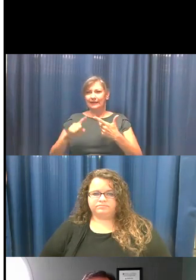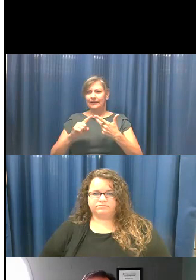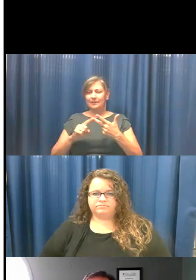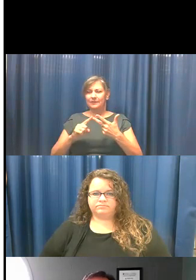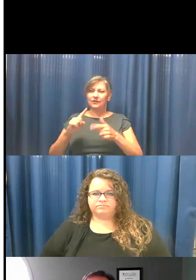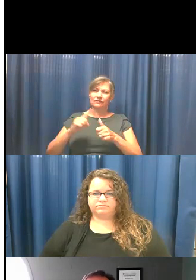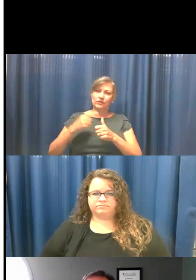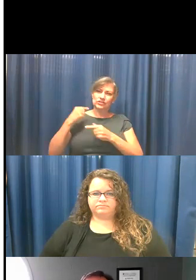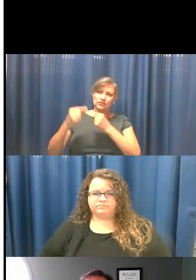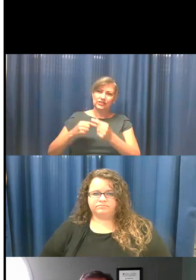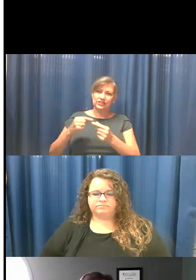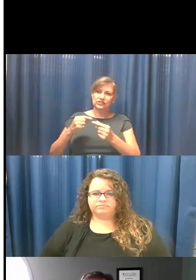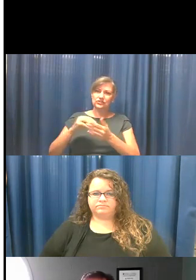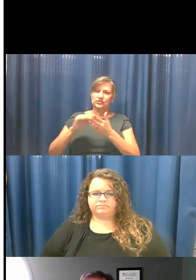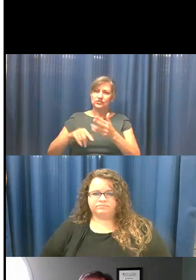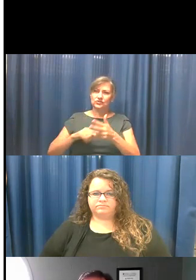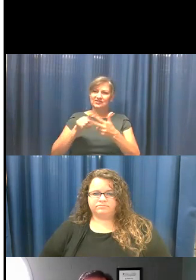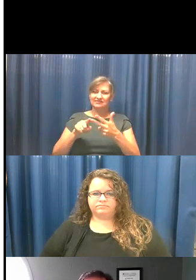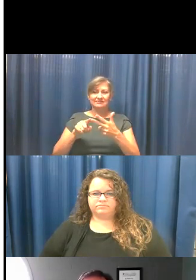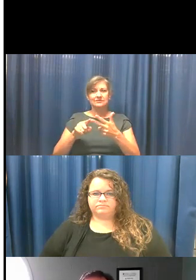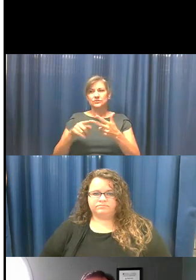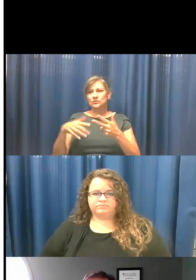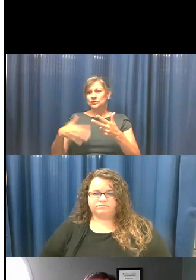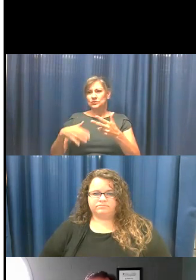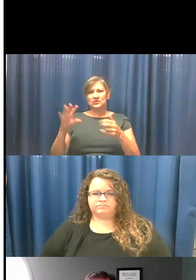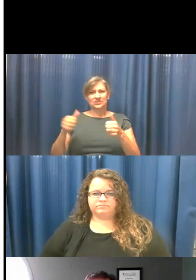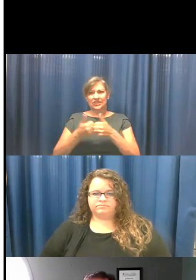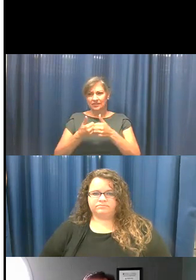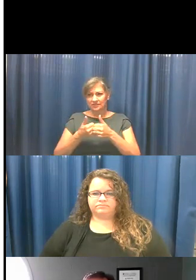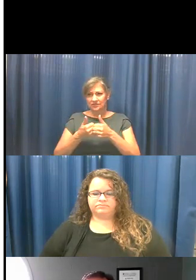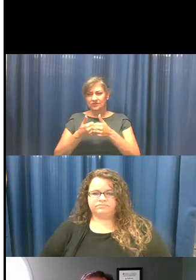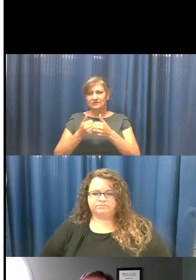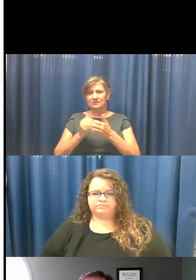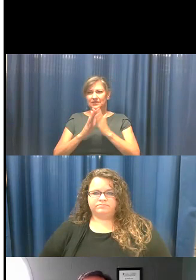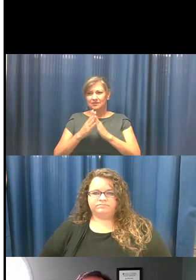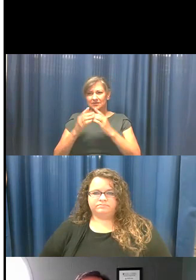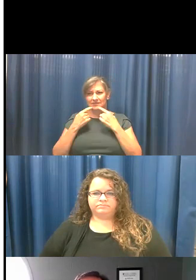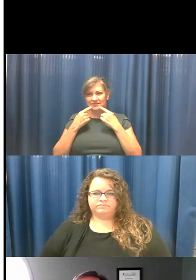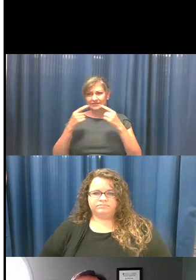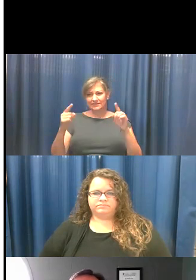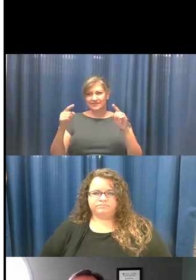first-generation students who had the greatest challenges in being successful in this remote